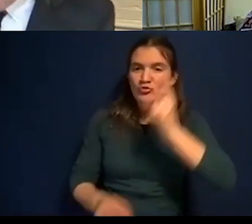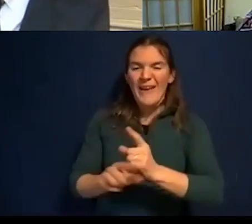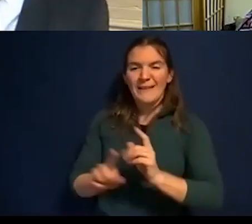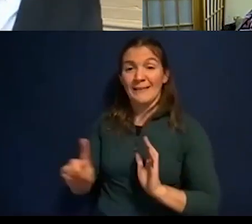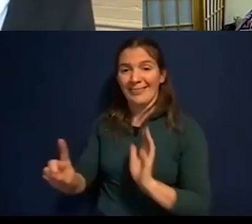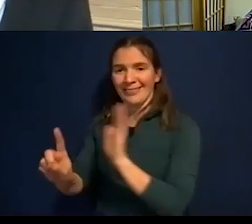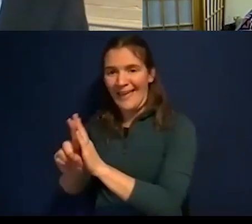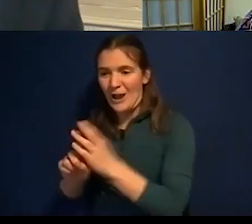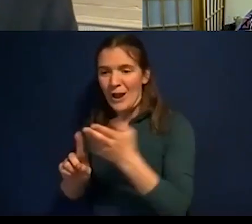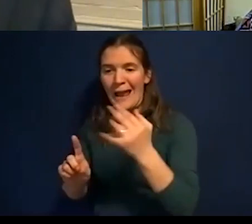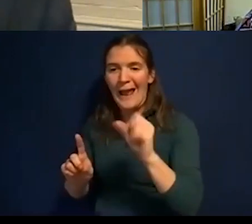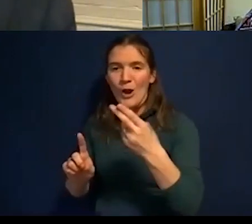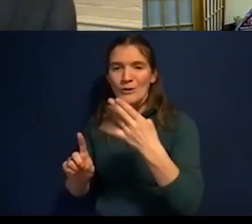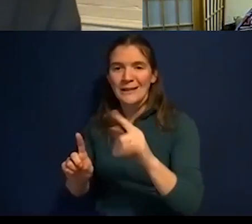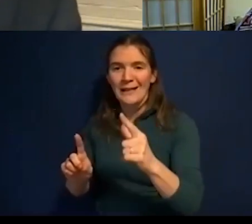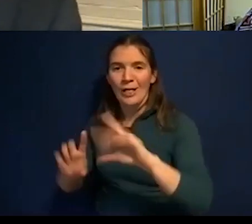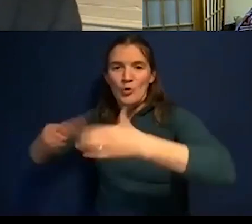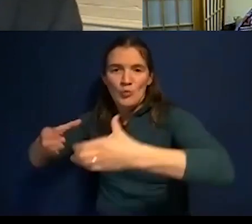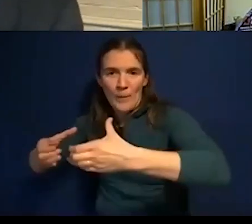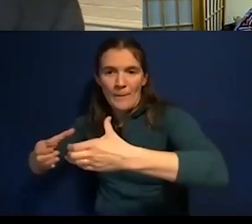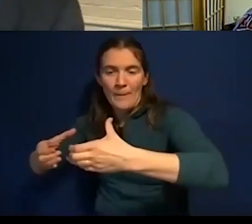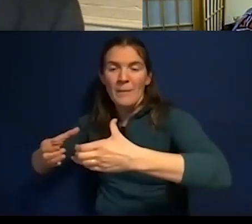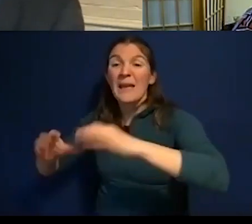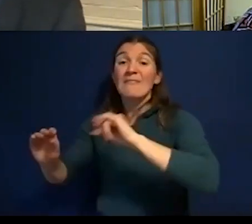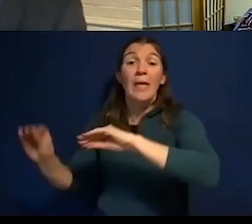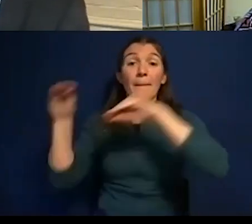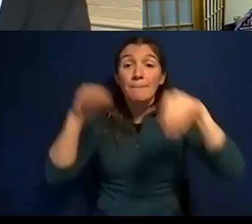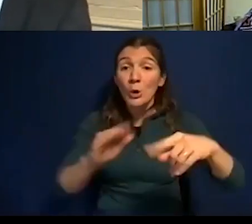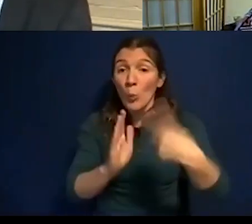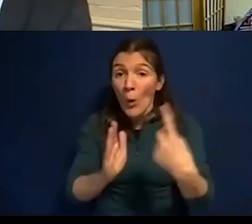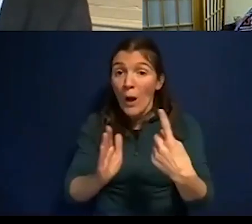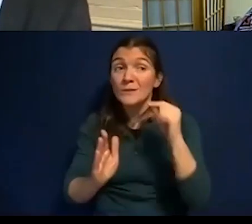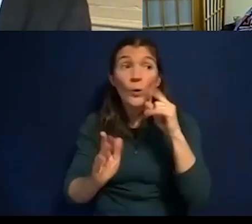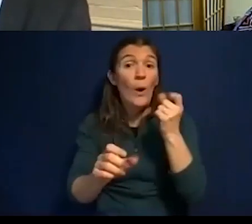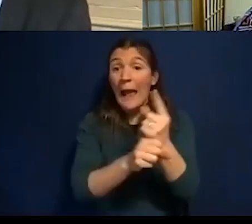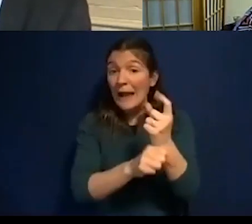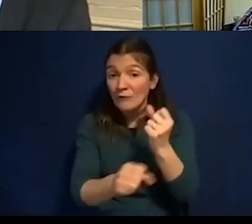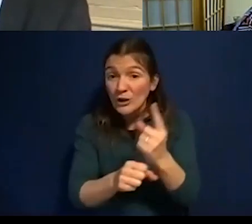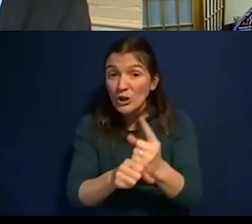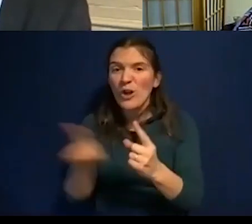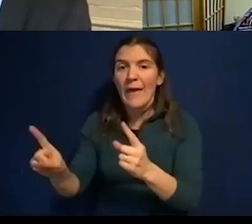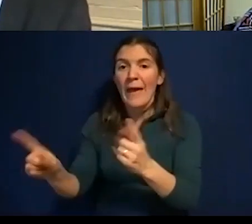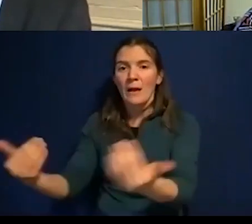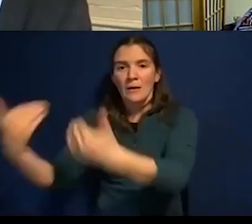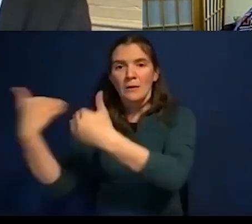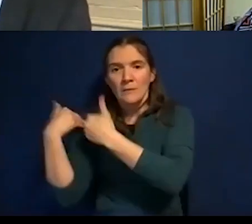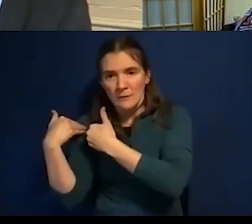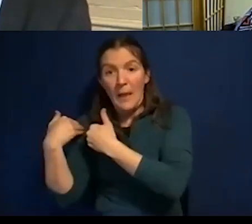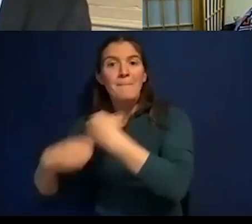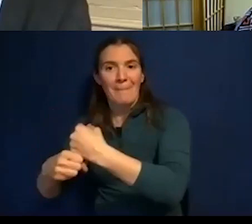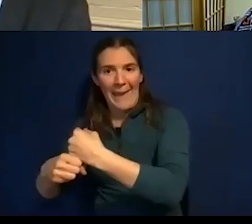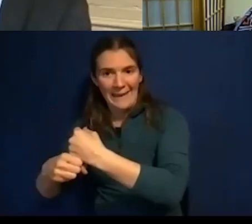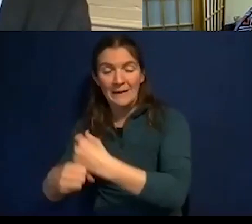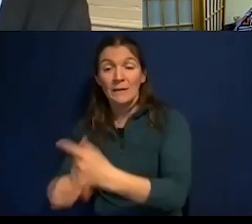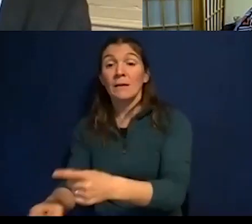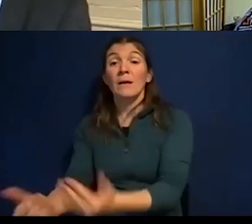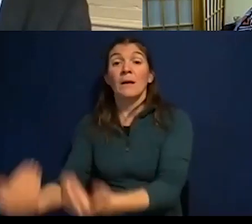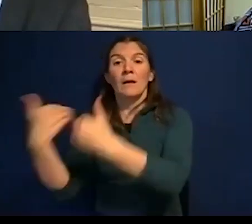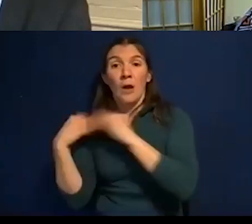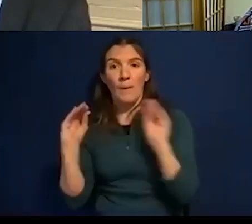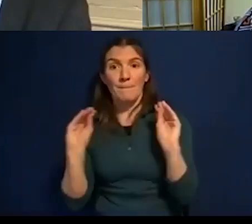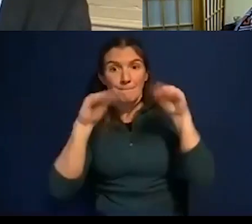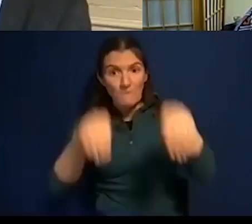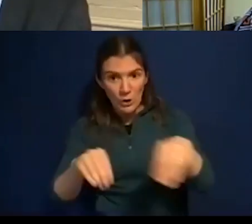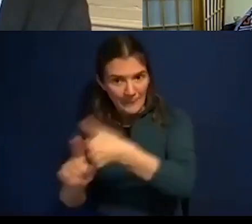that would be placed, whether it's for the one time or whether it's annually, that the placement will be the response. The fabrication of it is their responsibility. The placement of it is